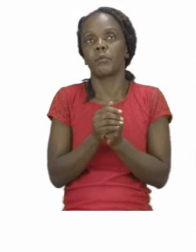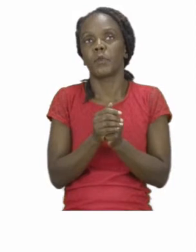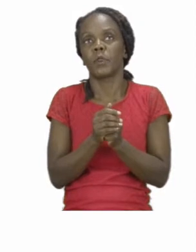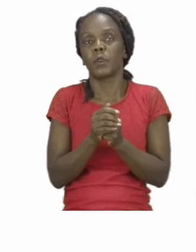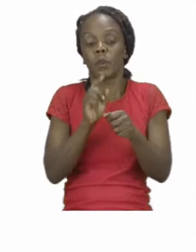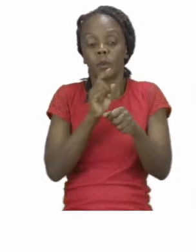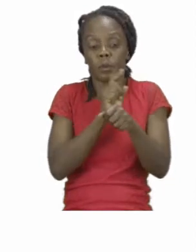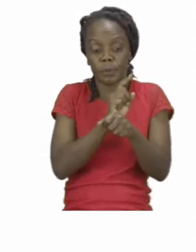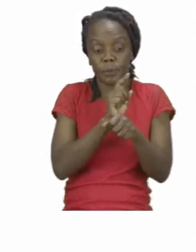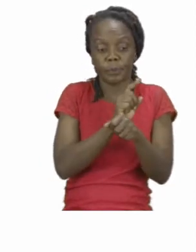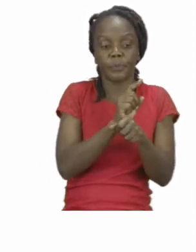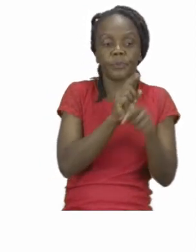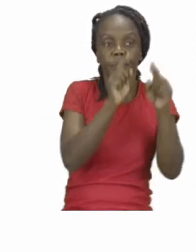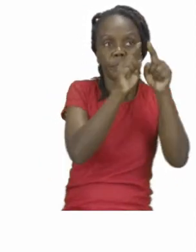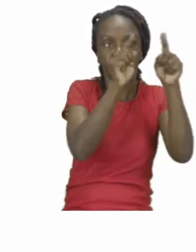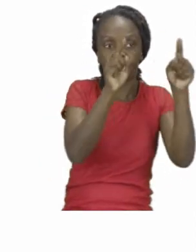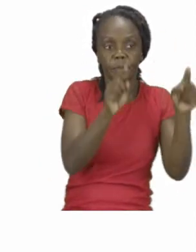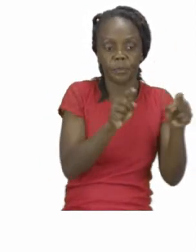Sister.